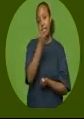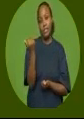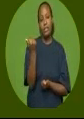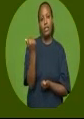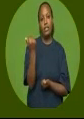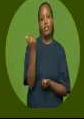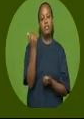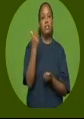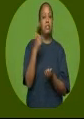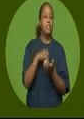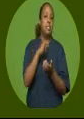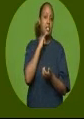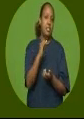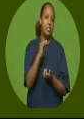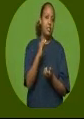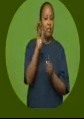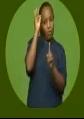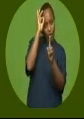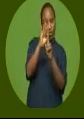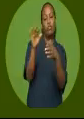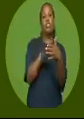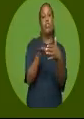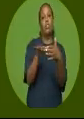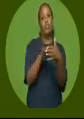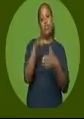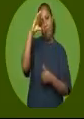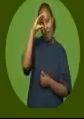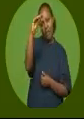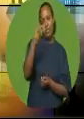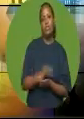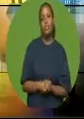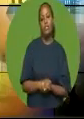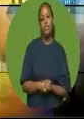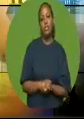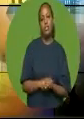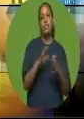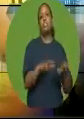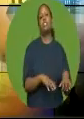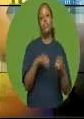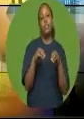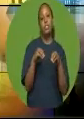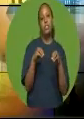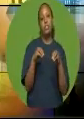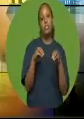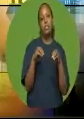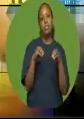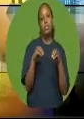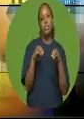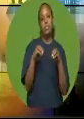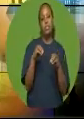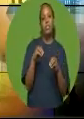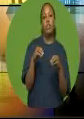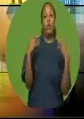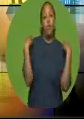the other, it is a part of the study of man. Students,